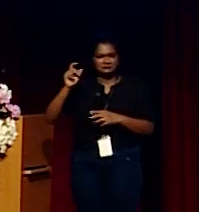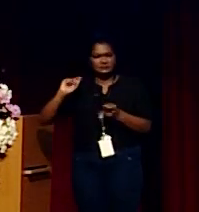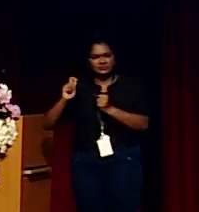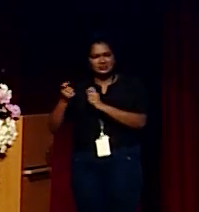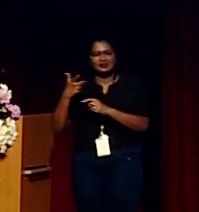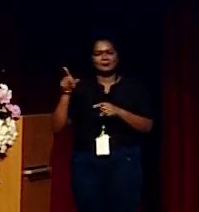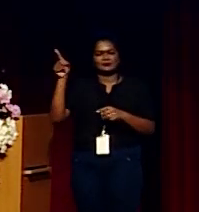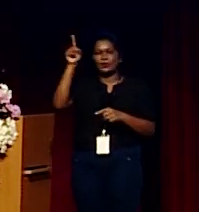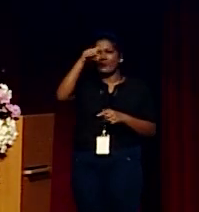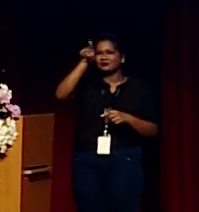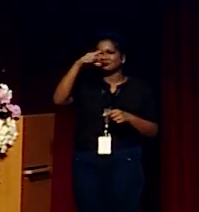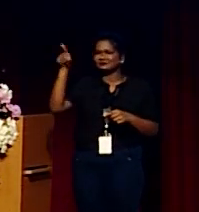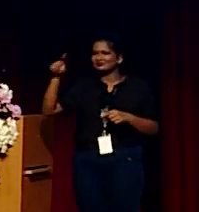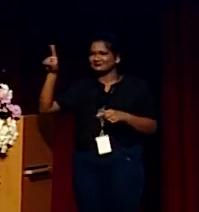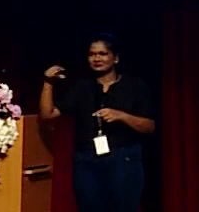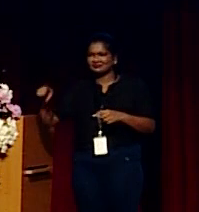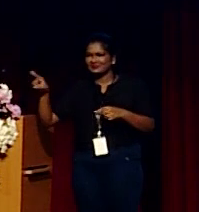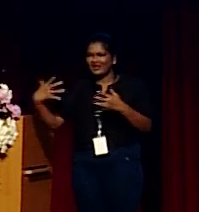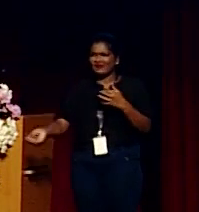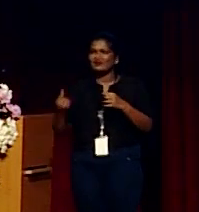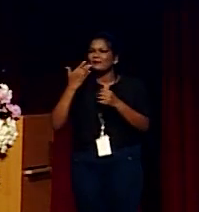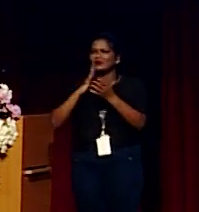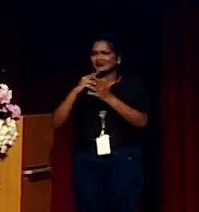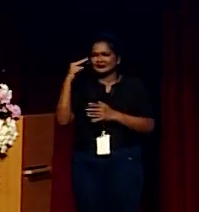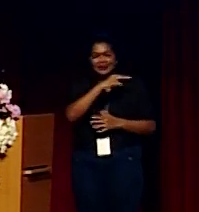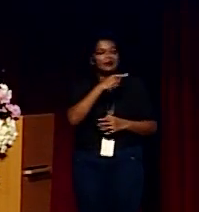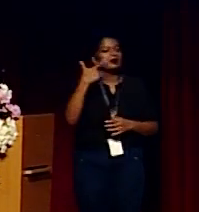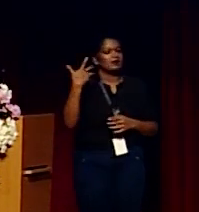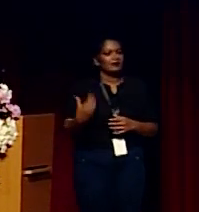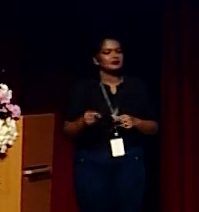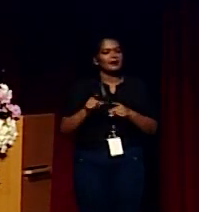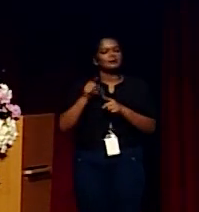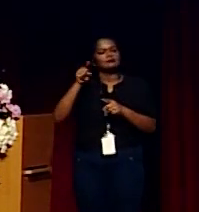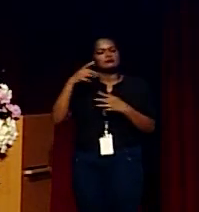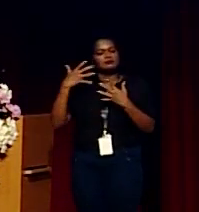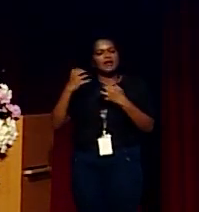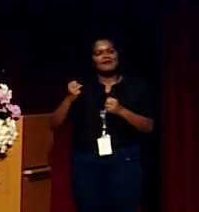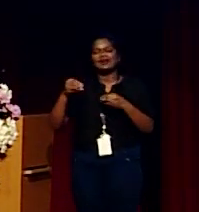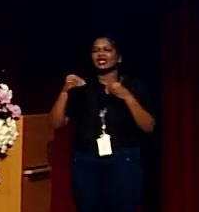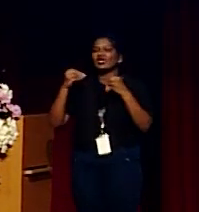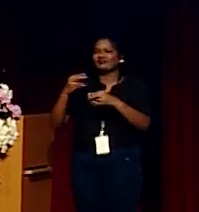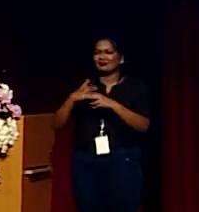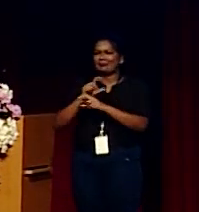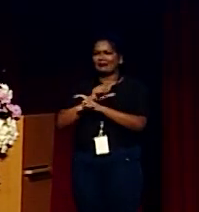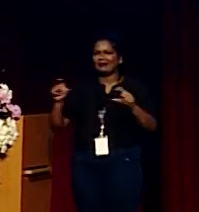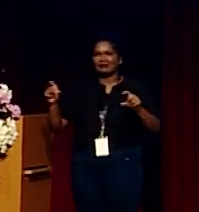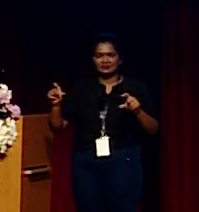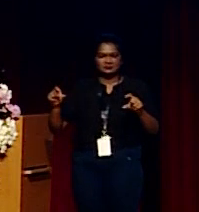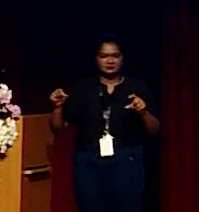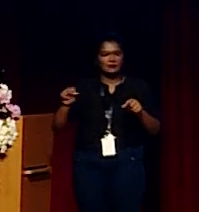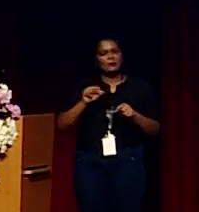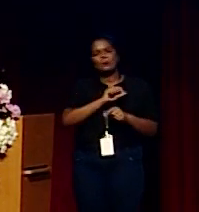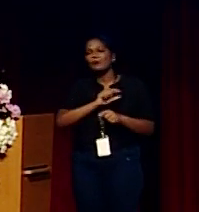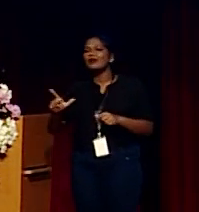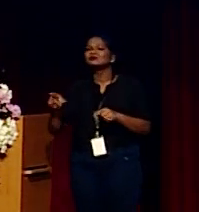rings, like this one here, and then everything else that's just left over is called functional groups. And that's pretty much all it does. And